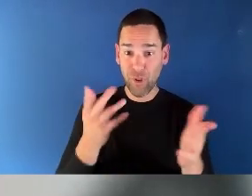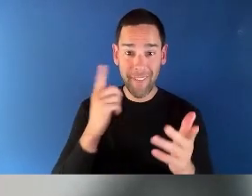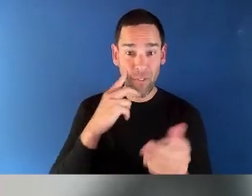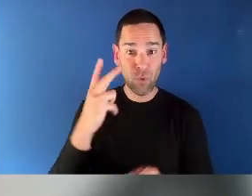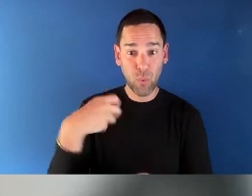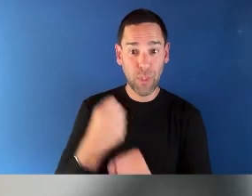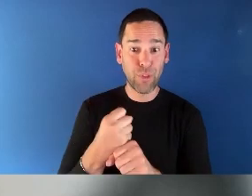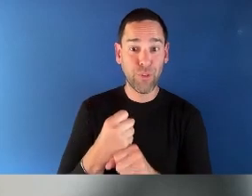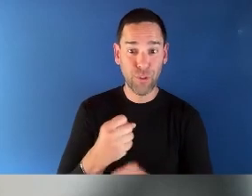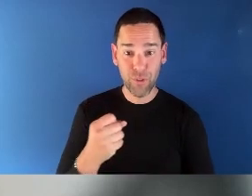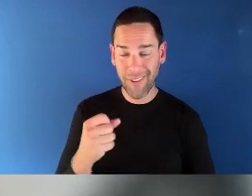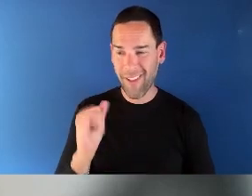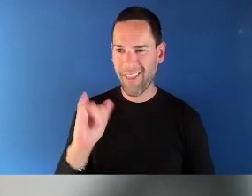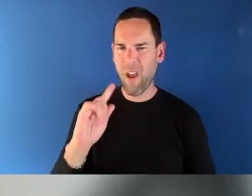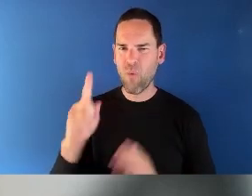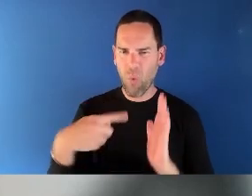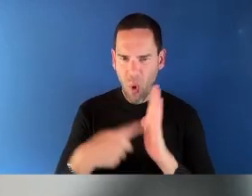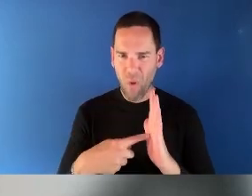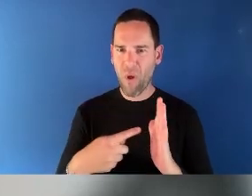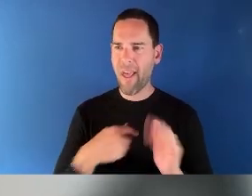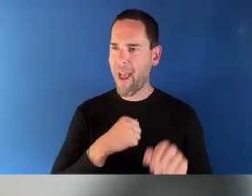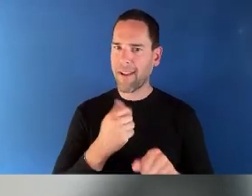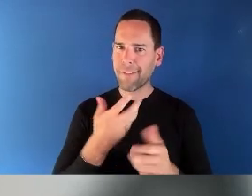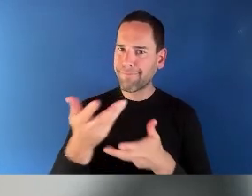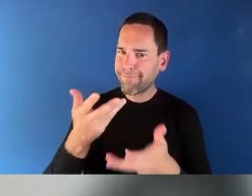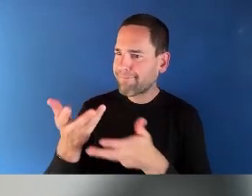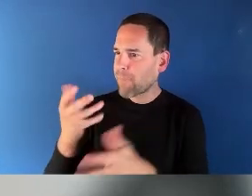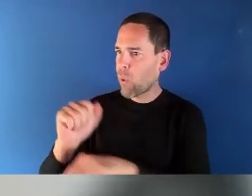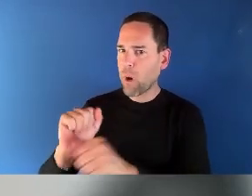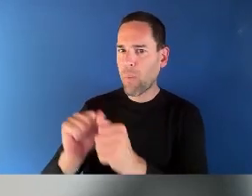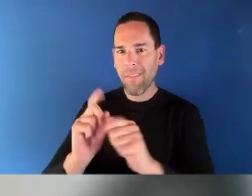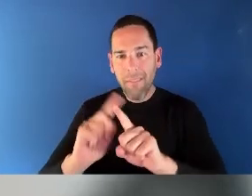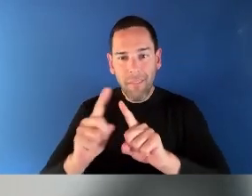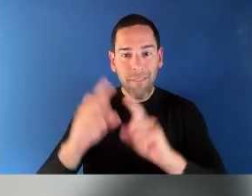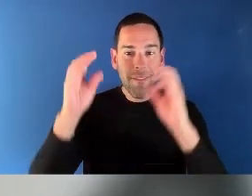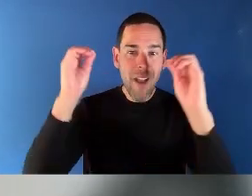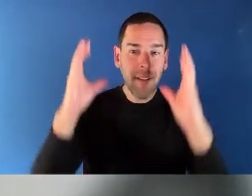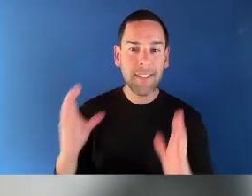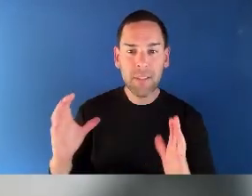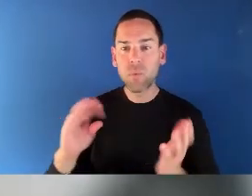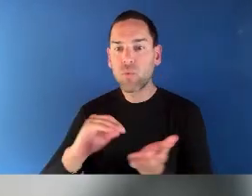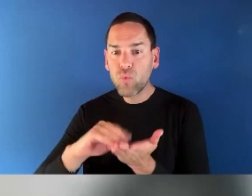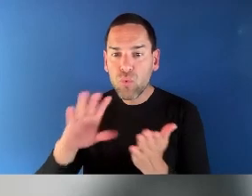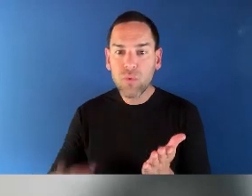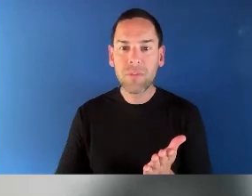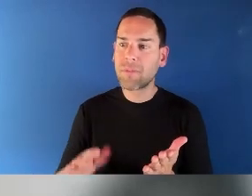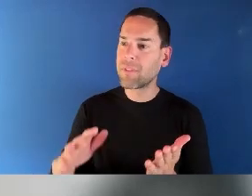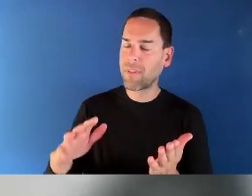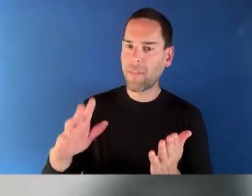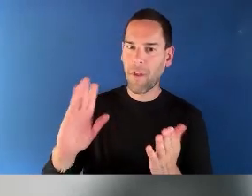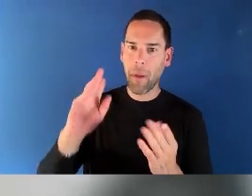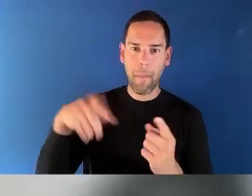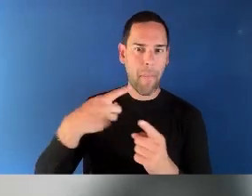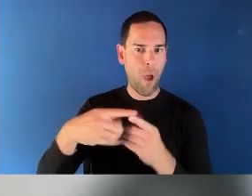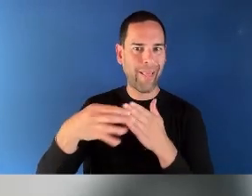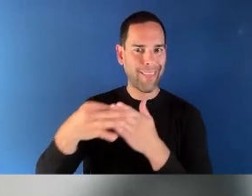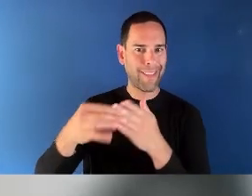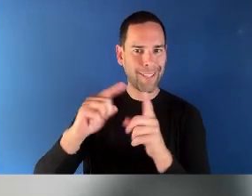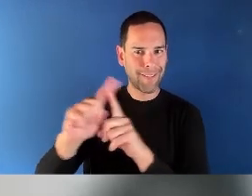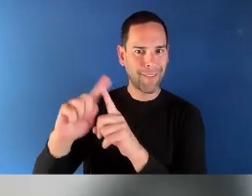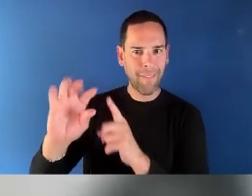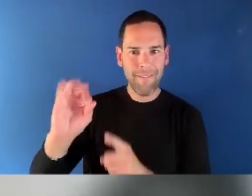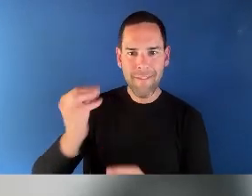because I was able to work with different faculty and students and talking about leading different forums and